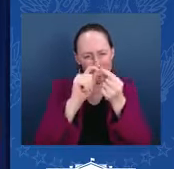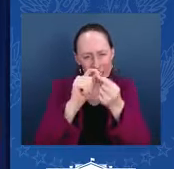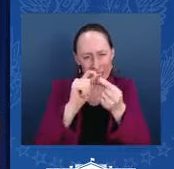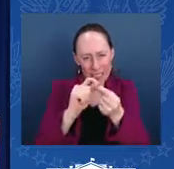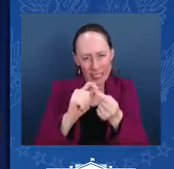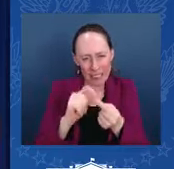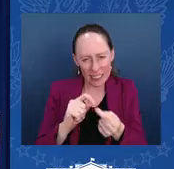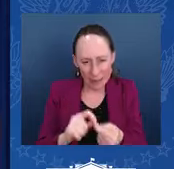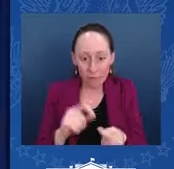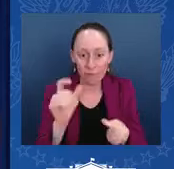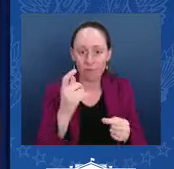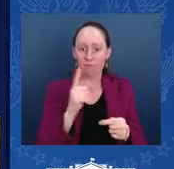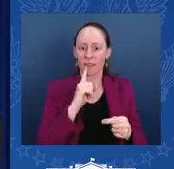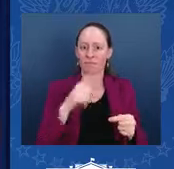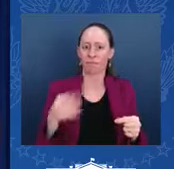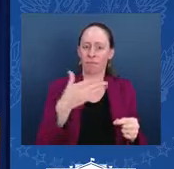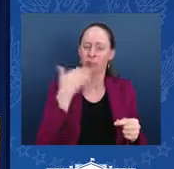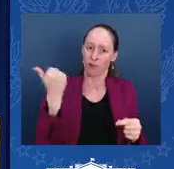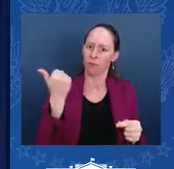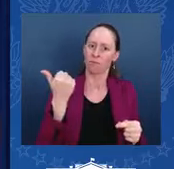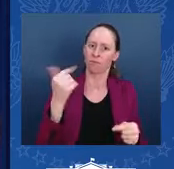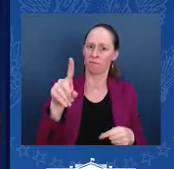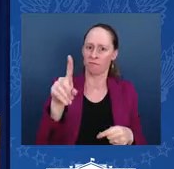$160 billion lowering the deficit.